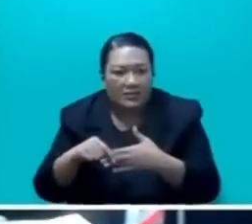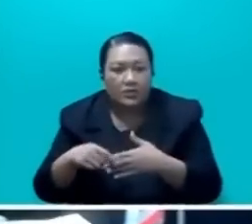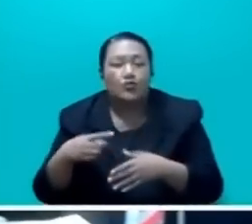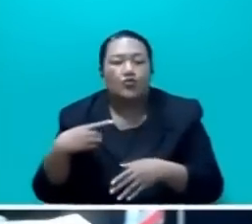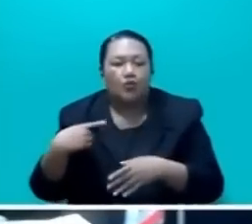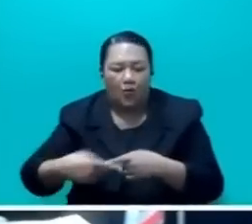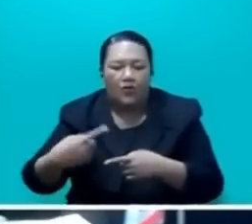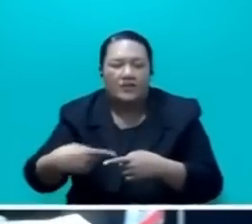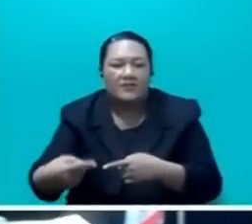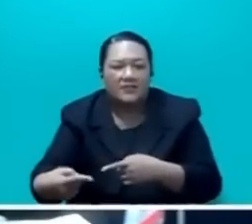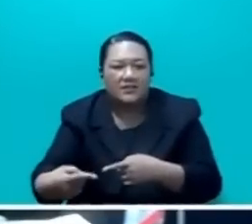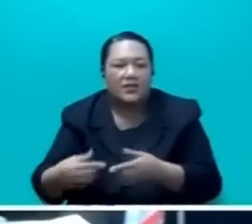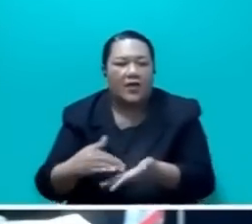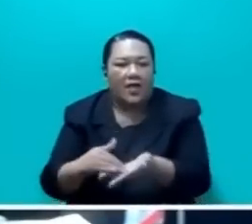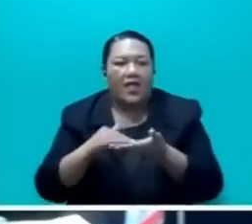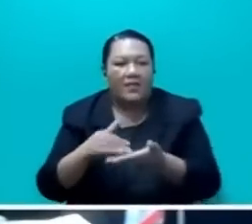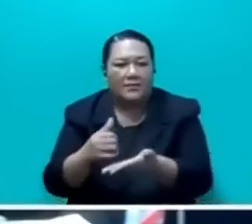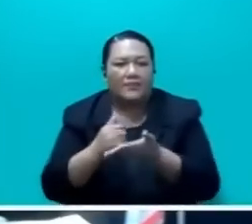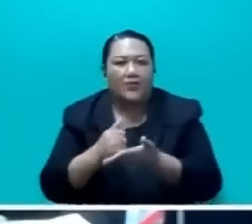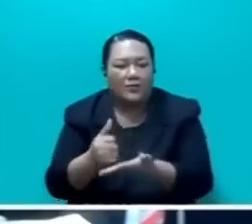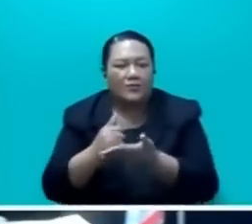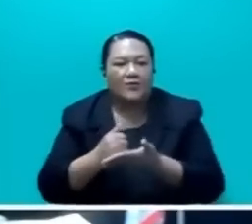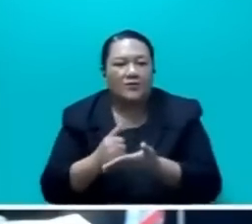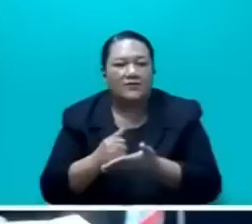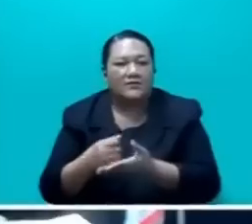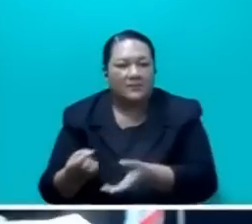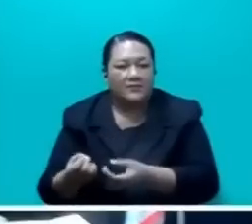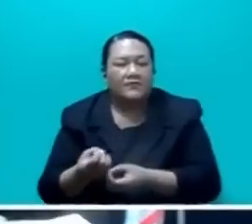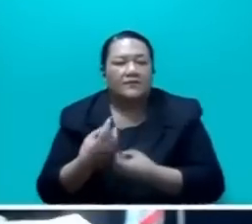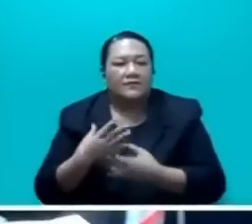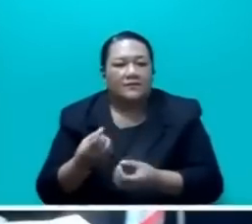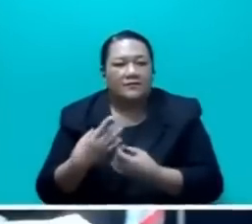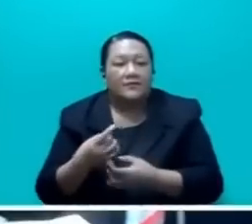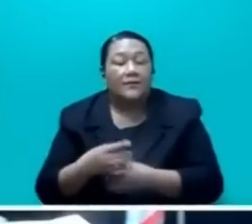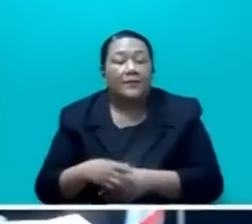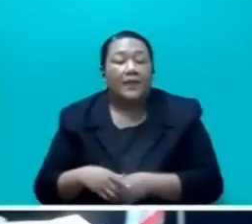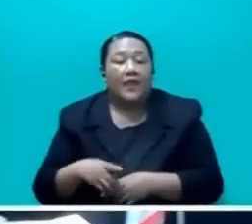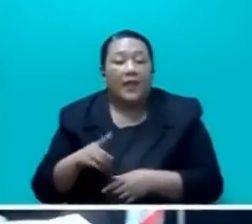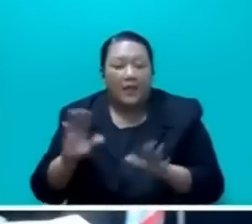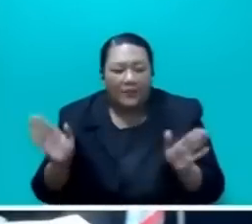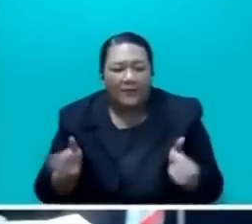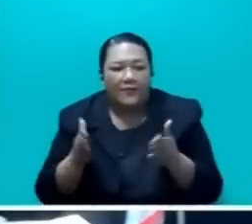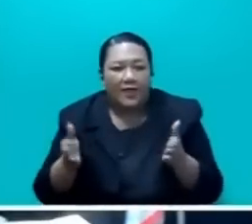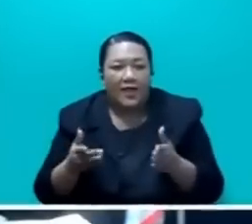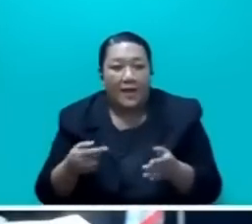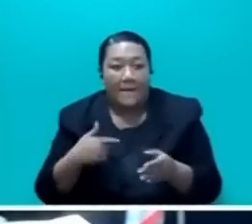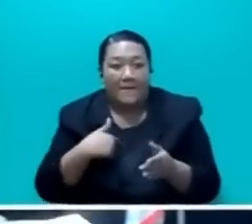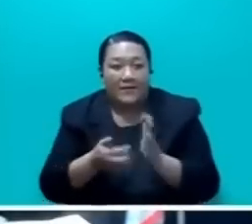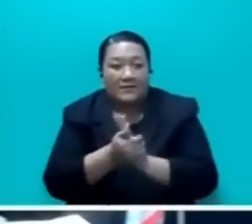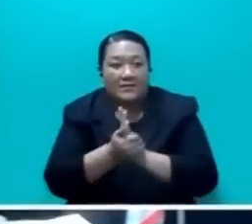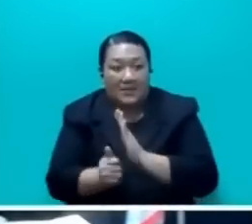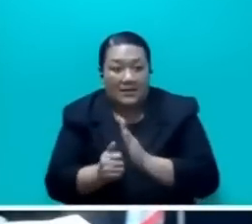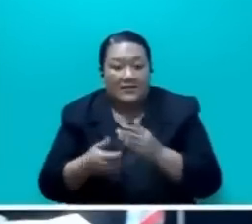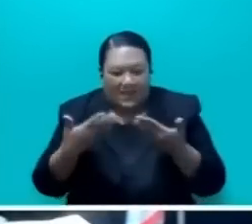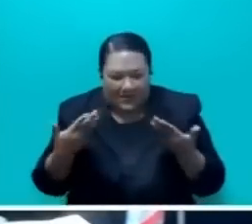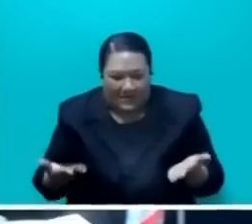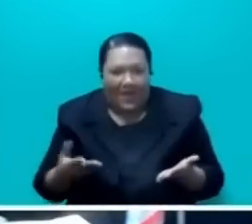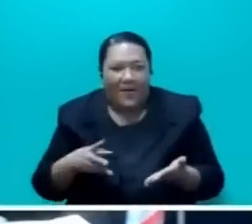my life throughout the years until today. We have molded the life skills that I'm embarrassed in my life.